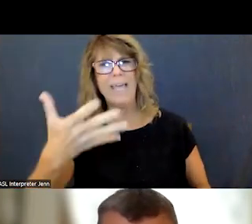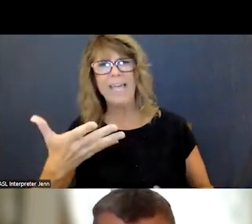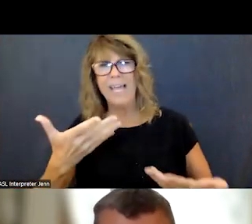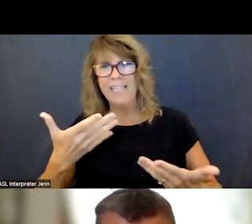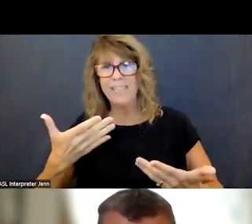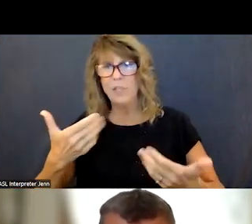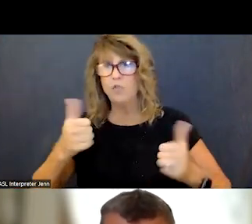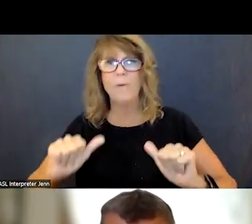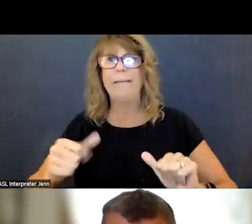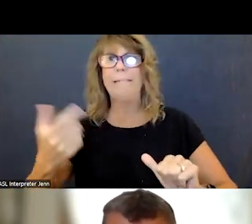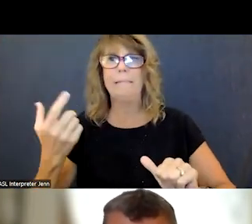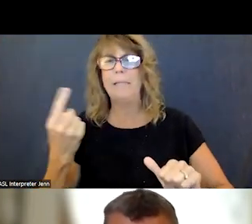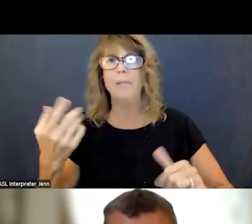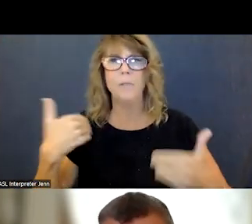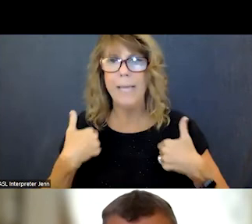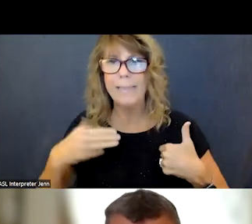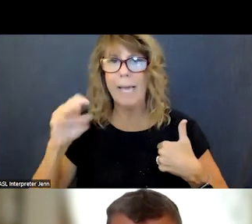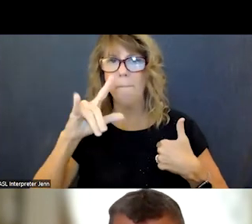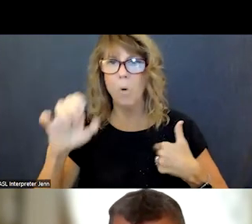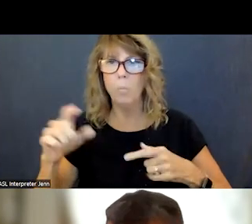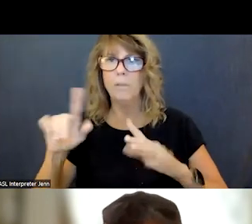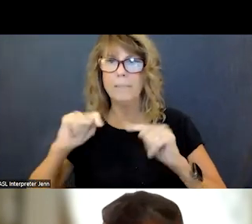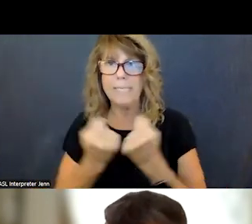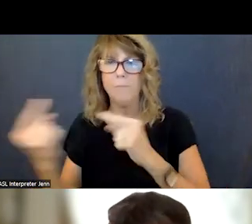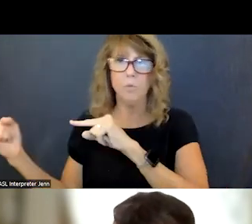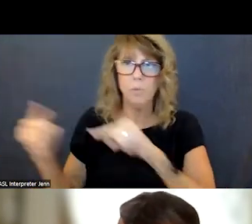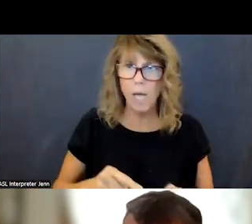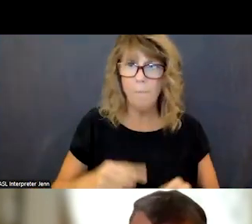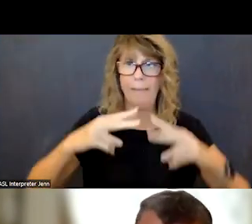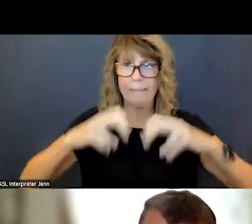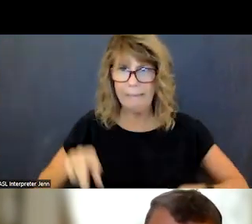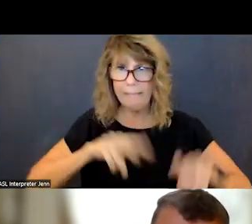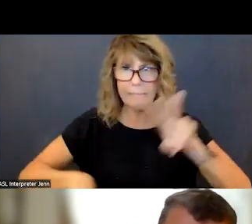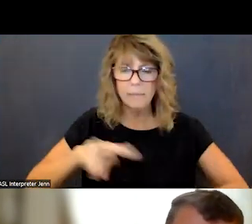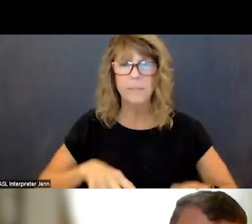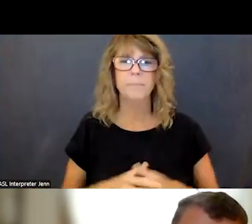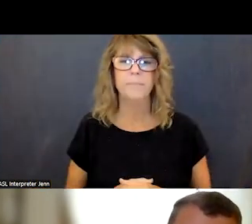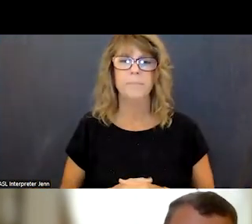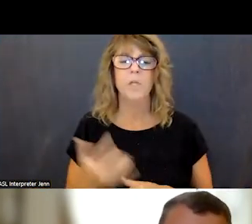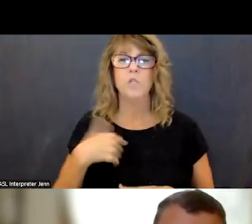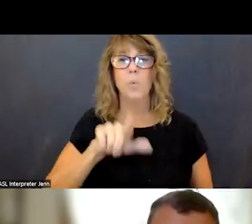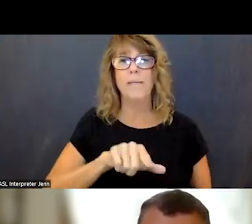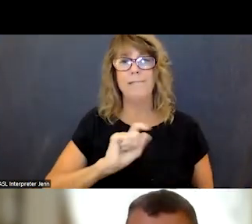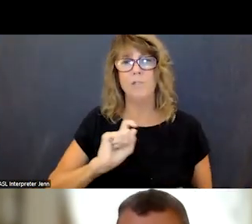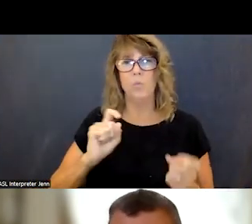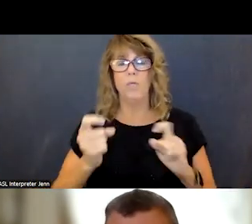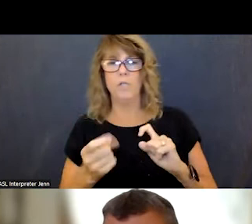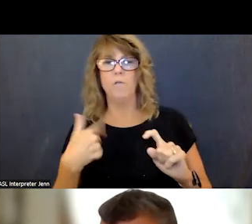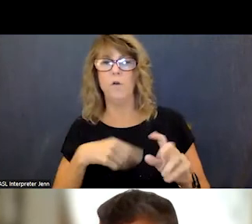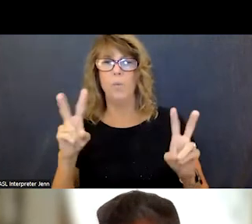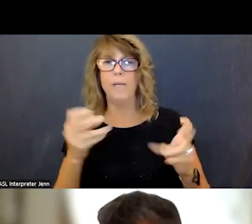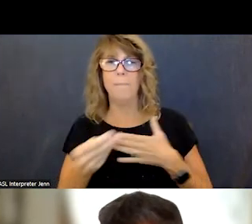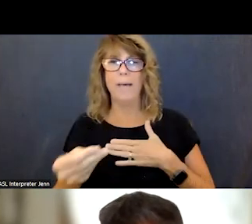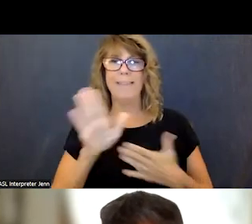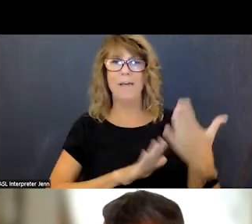say anything in order to get the mobile team to kind of come out, if you will, and assess. So we switched over and we purchased the